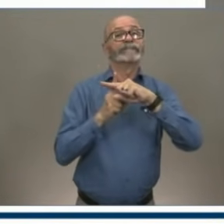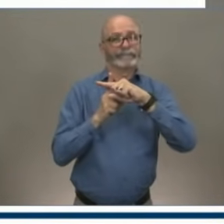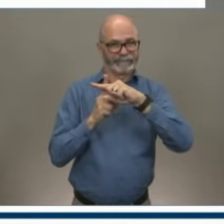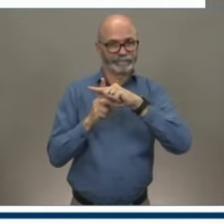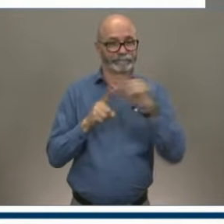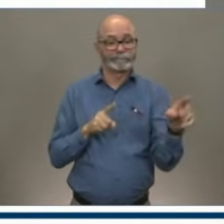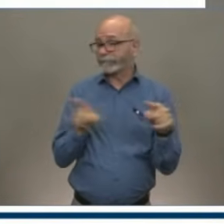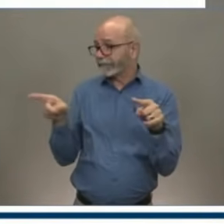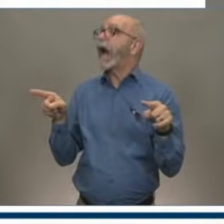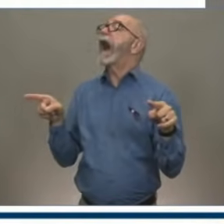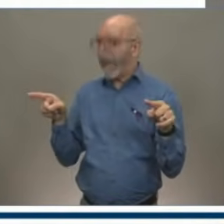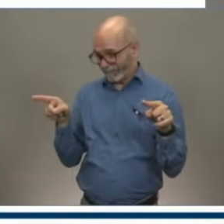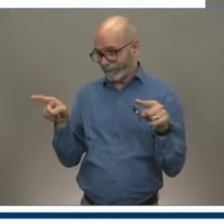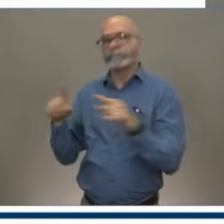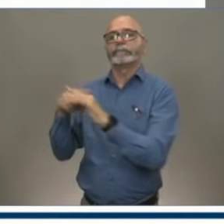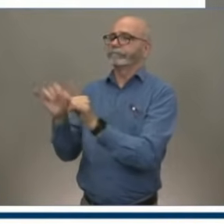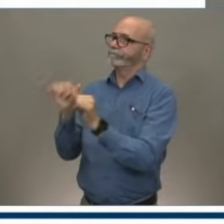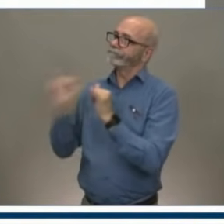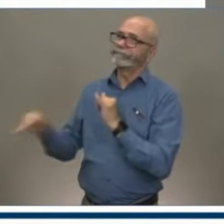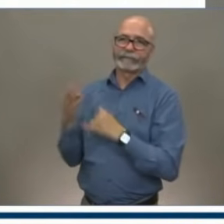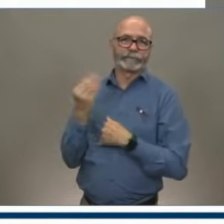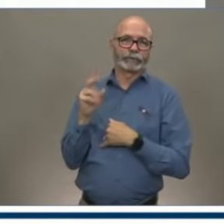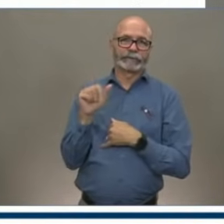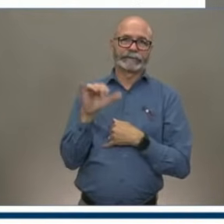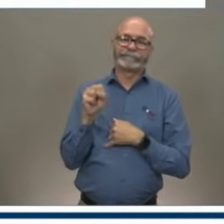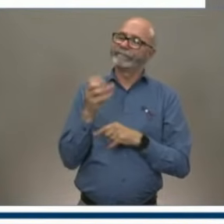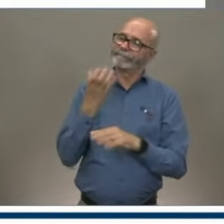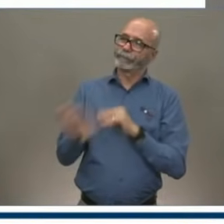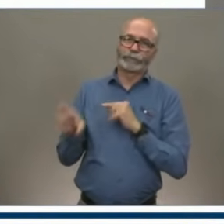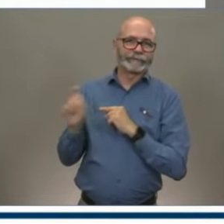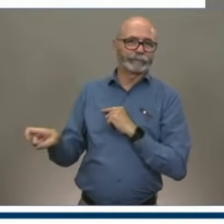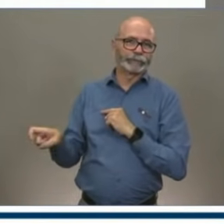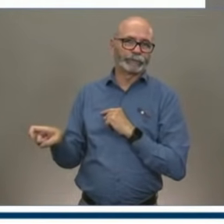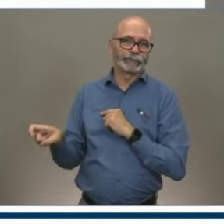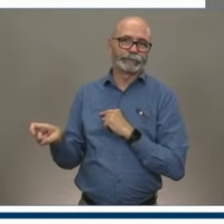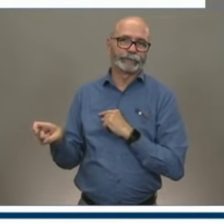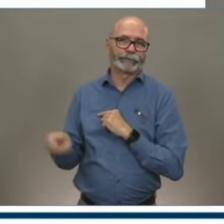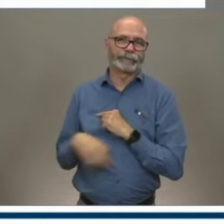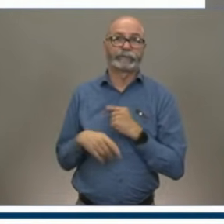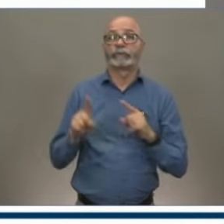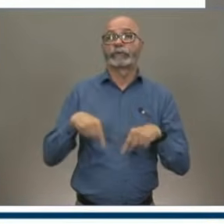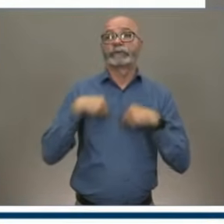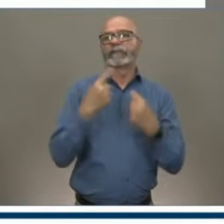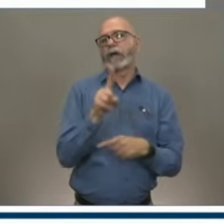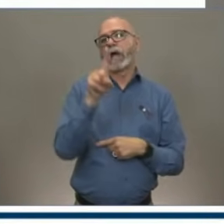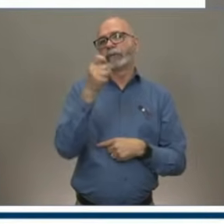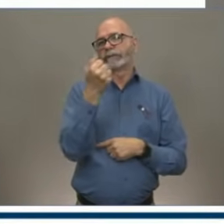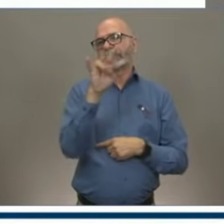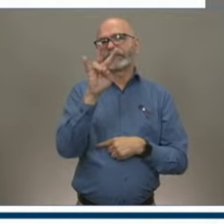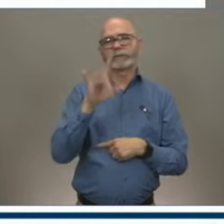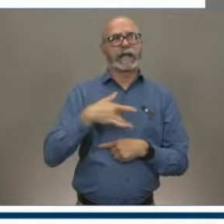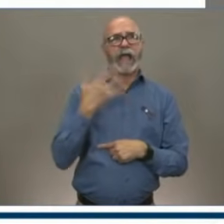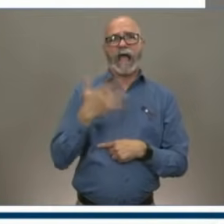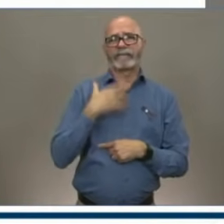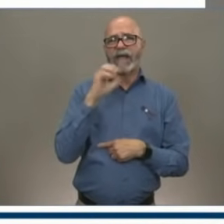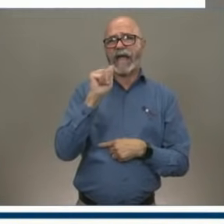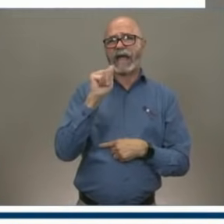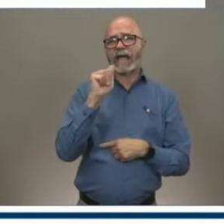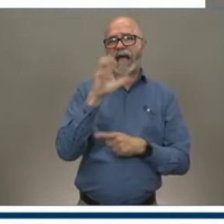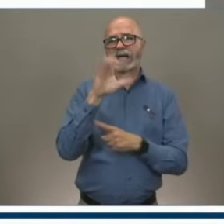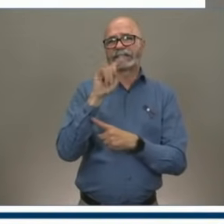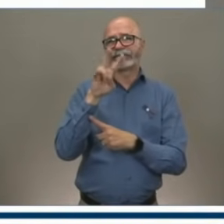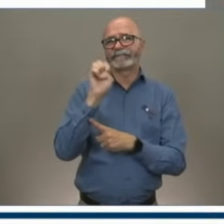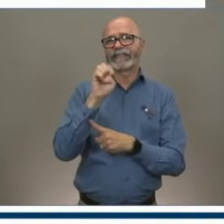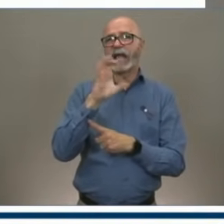days. In total today, we have 117 active cases of COVID-19 in Nova Scotia. Fortunately, no one is